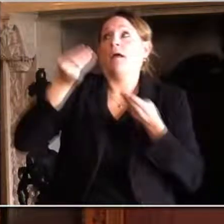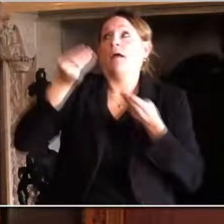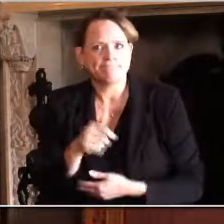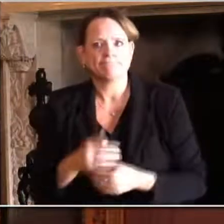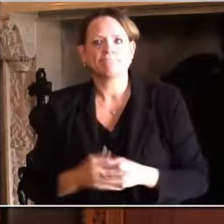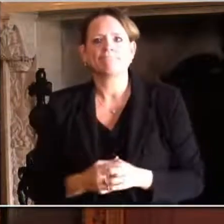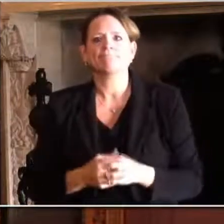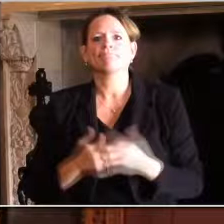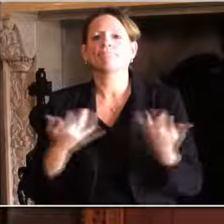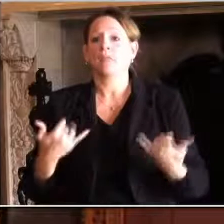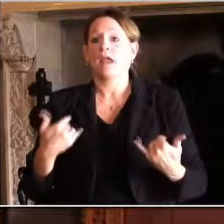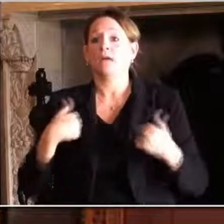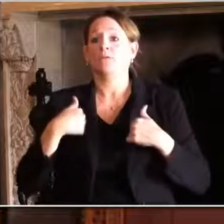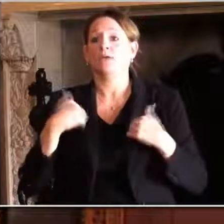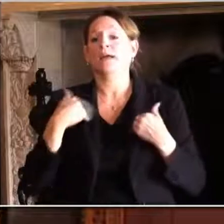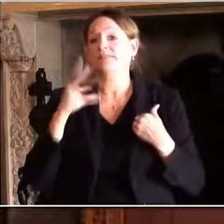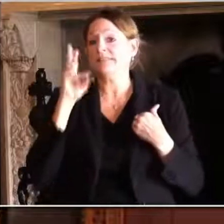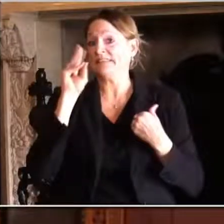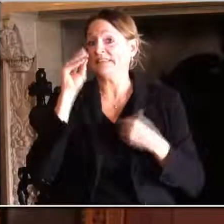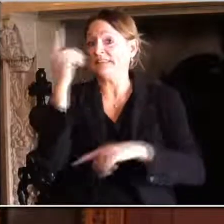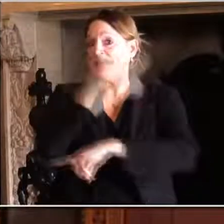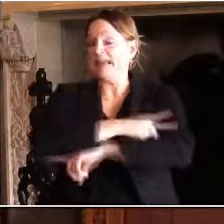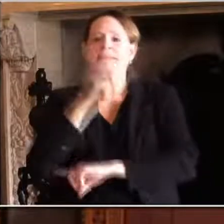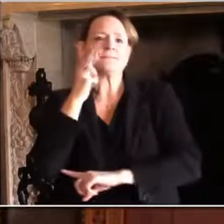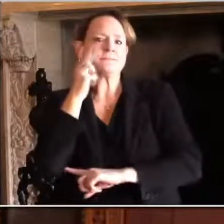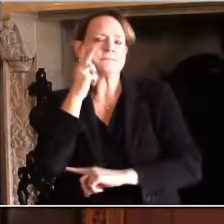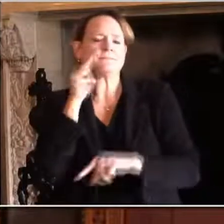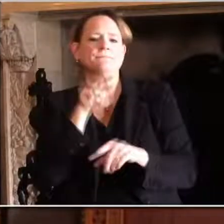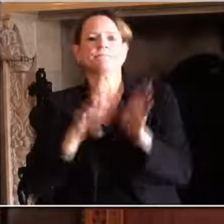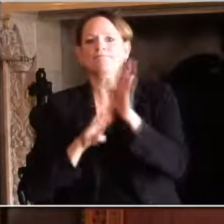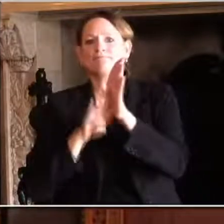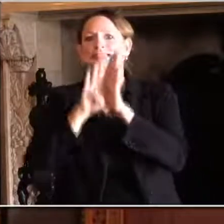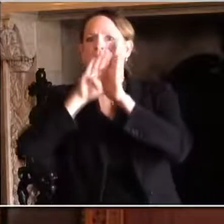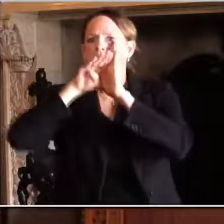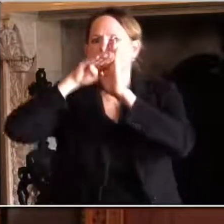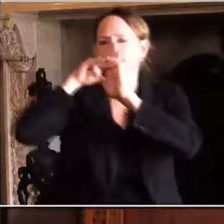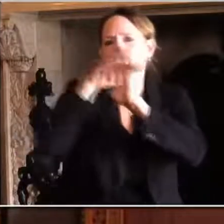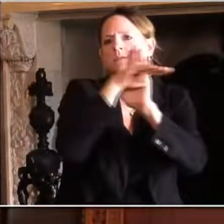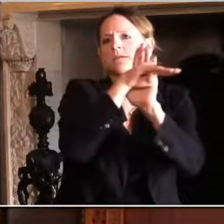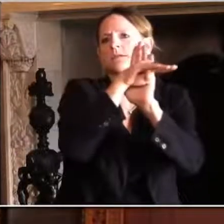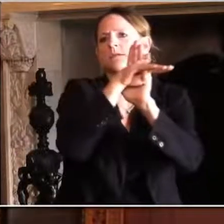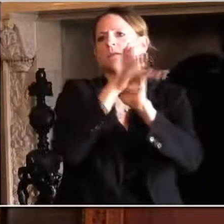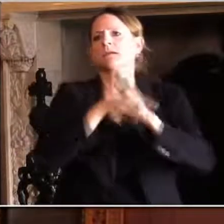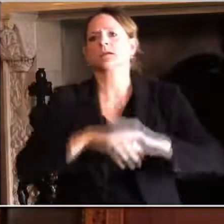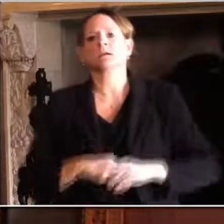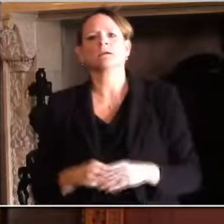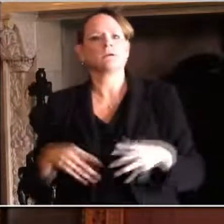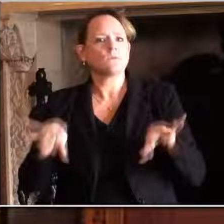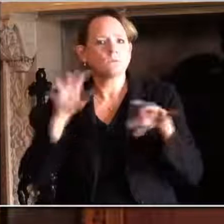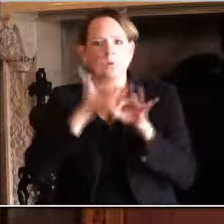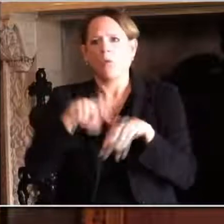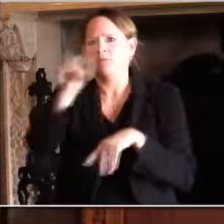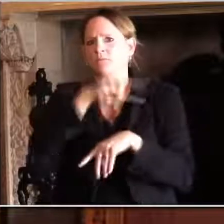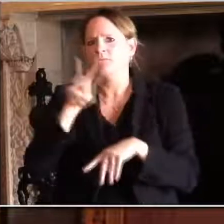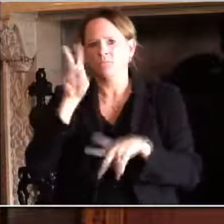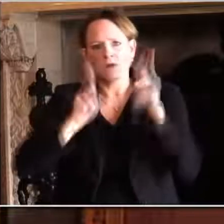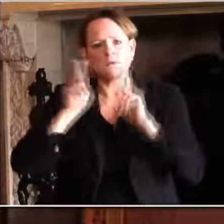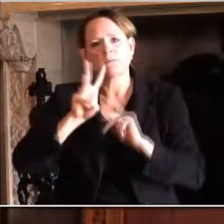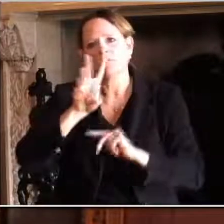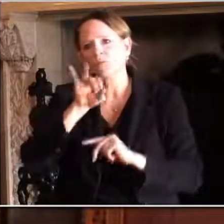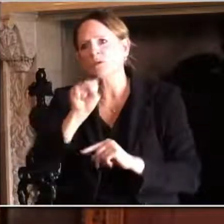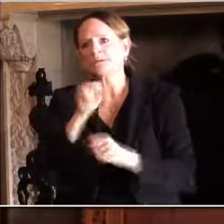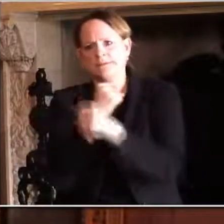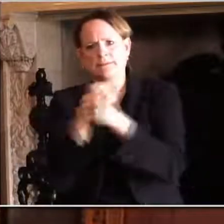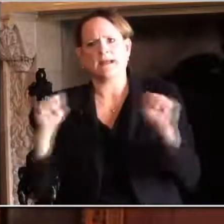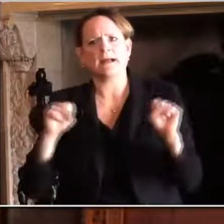this turned around, get things safer in the state of Wisconsin, increase our ability to have a good economy,